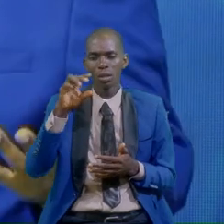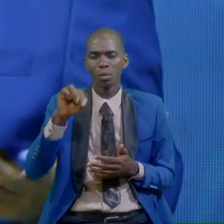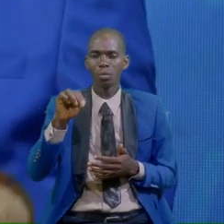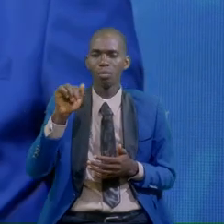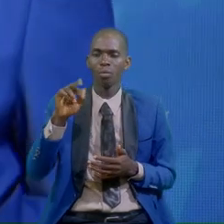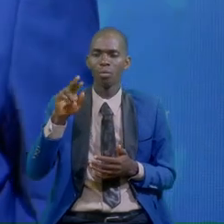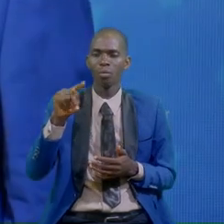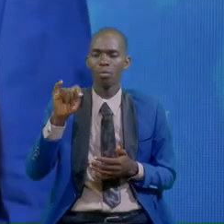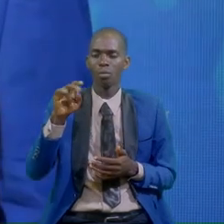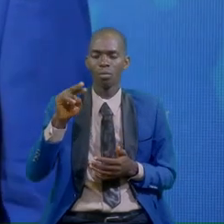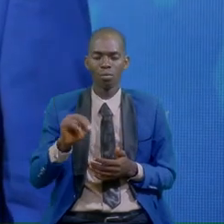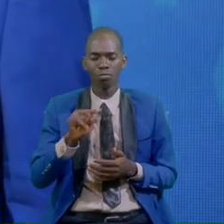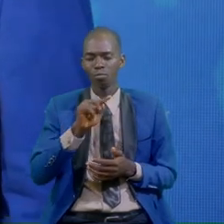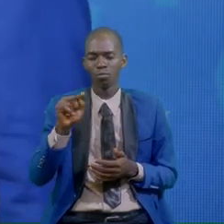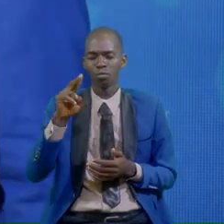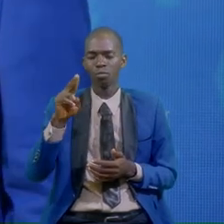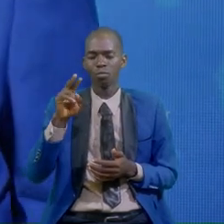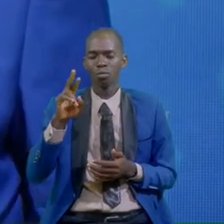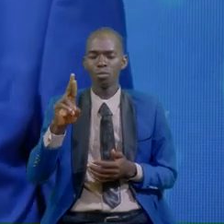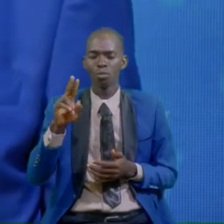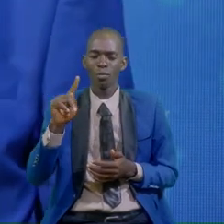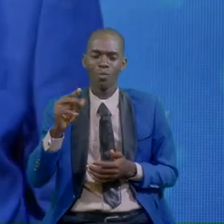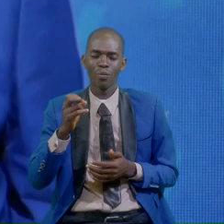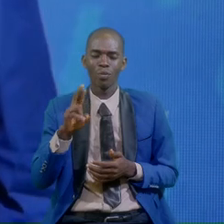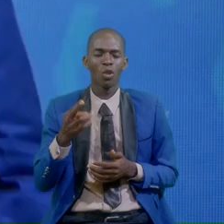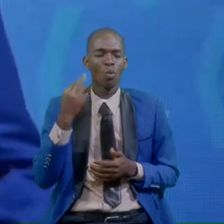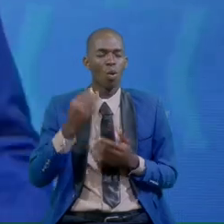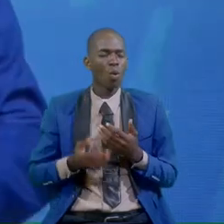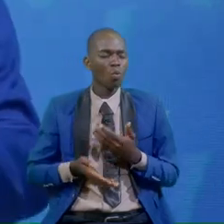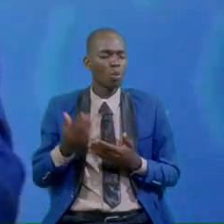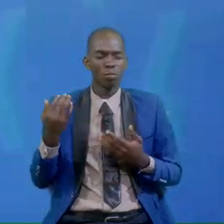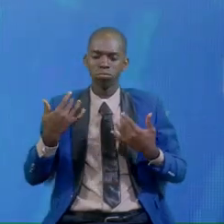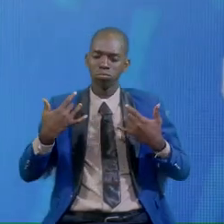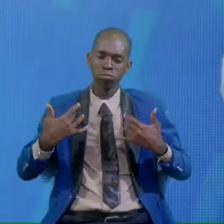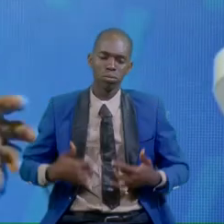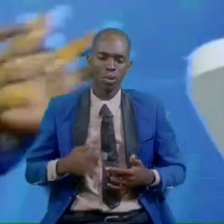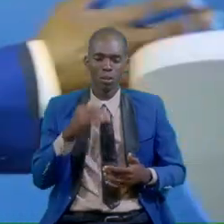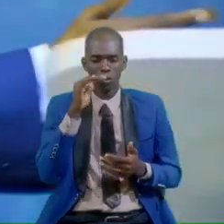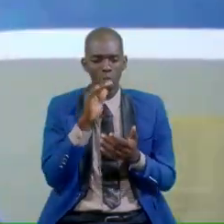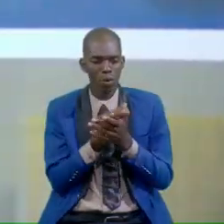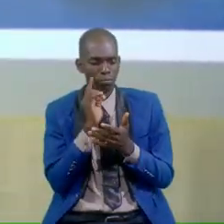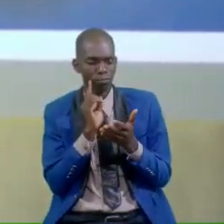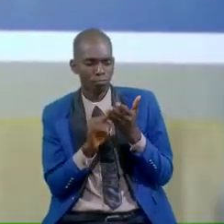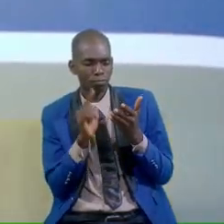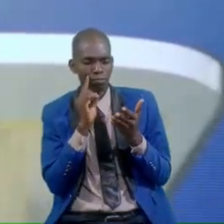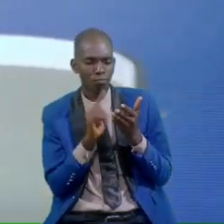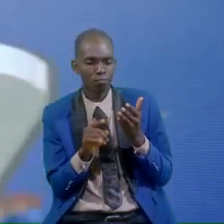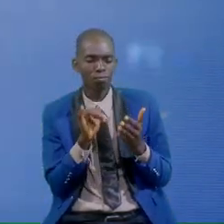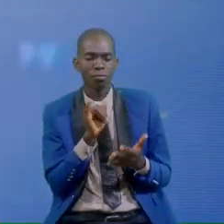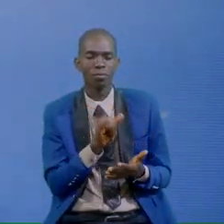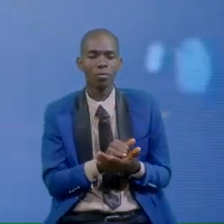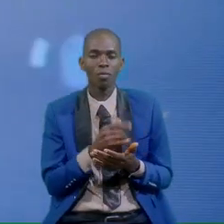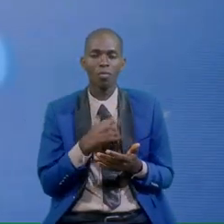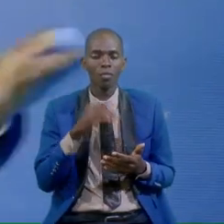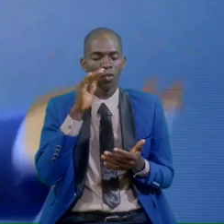was about to give up. And the wife noticed that. And the wife didn't school him, talk